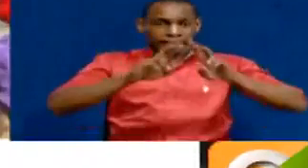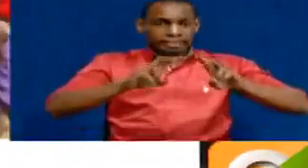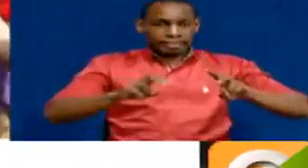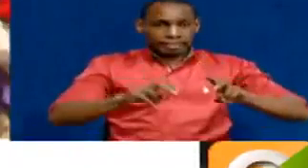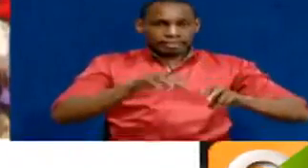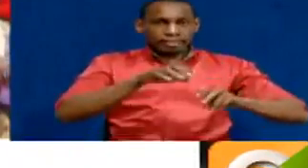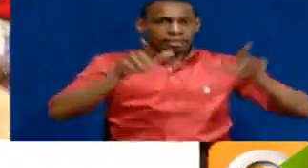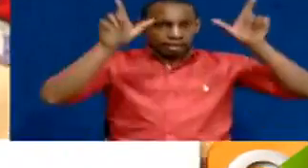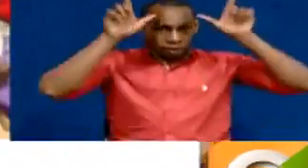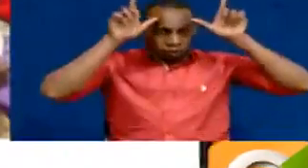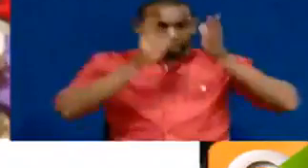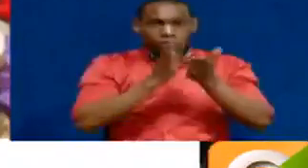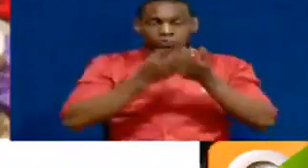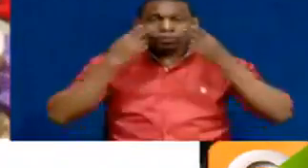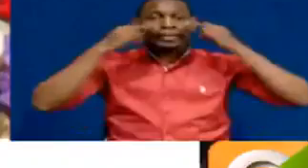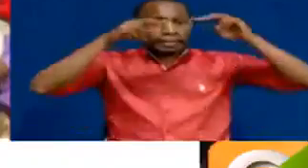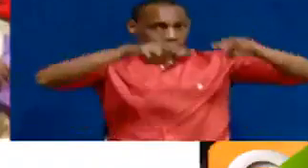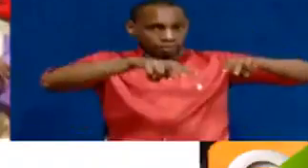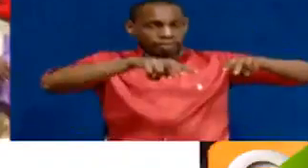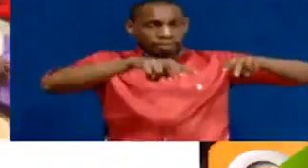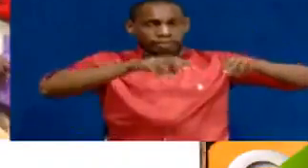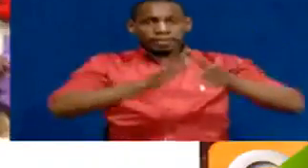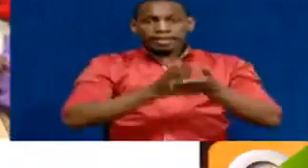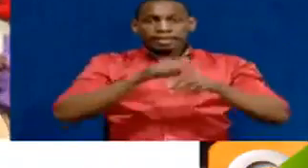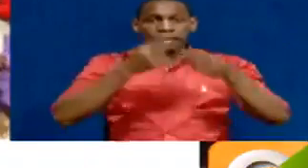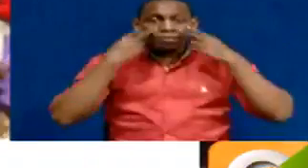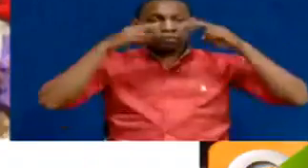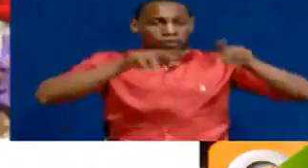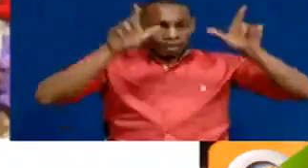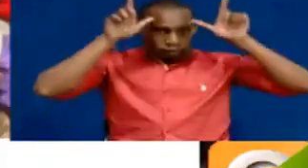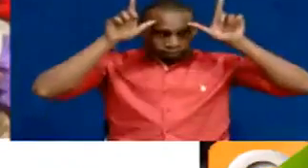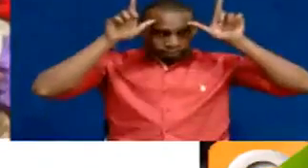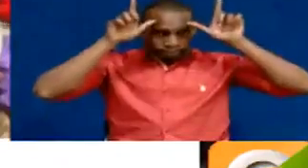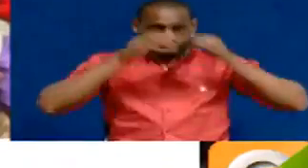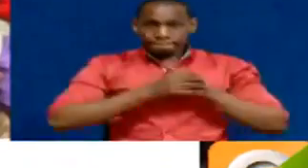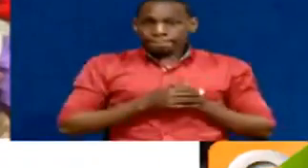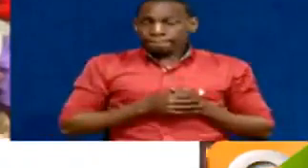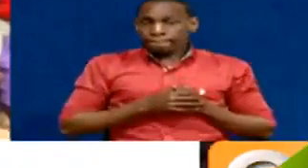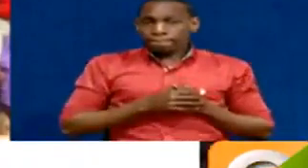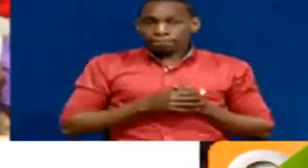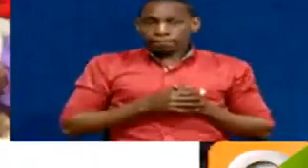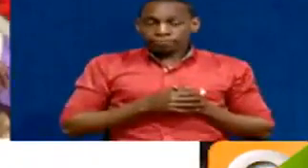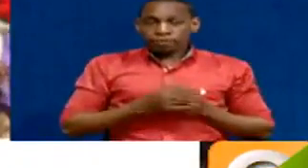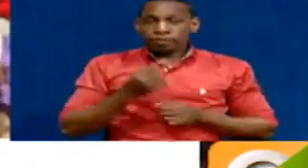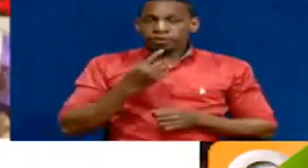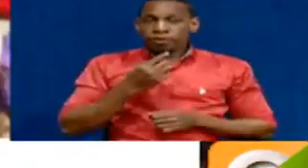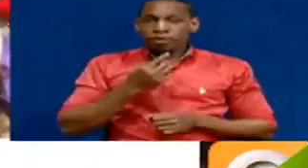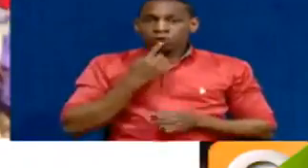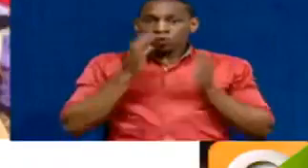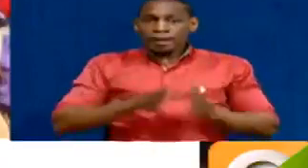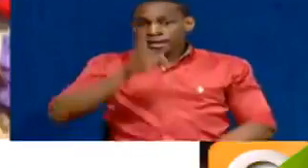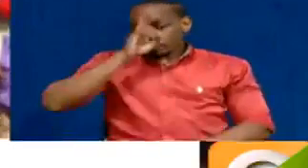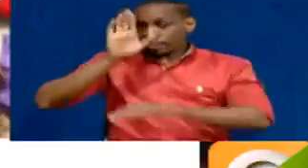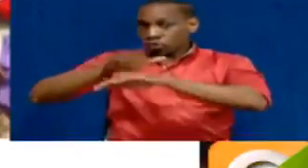gombe. Nikiona saa ile si naona gombe, ile komanda ya polisi